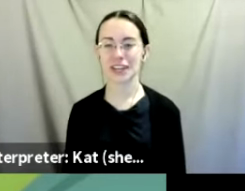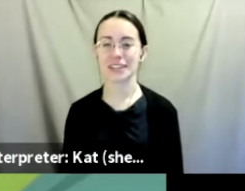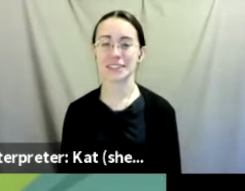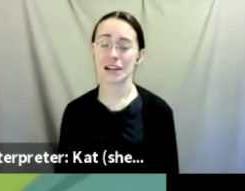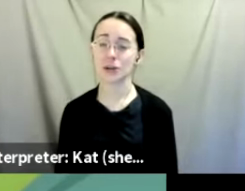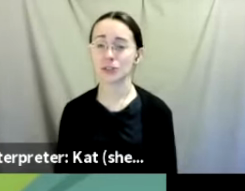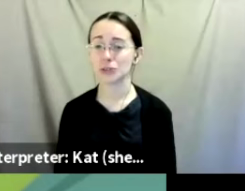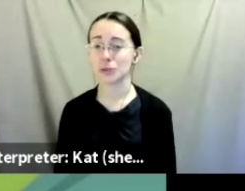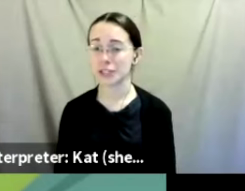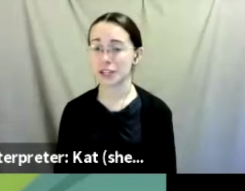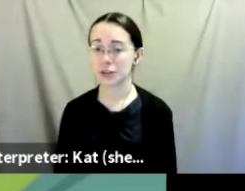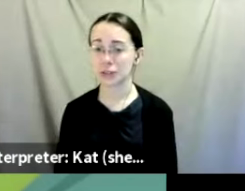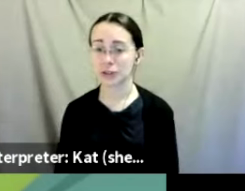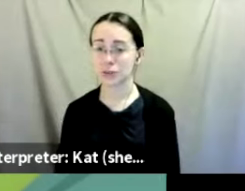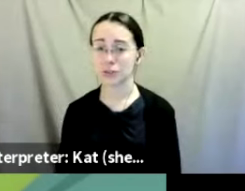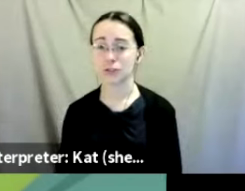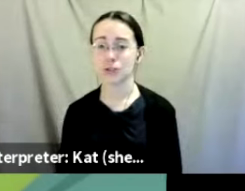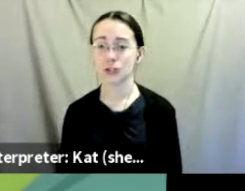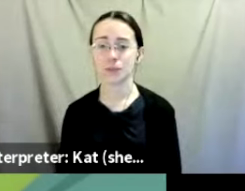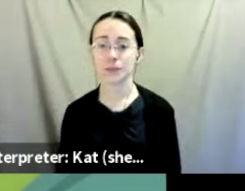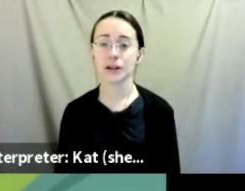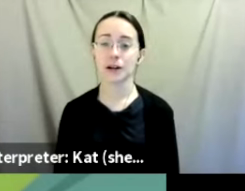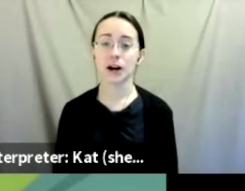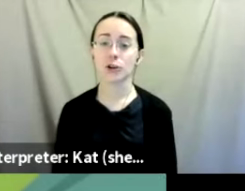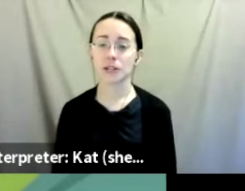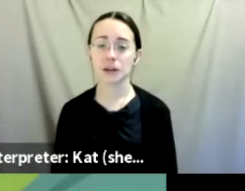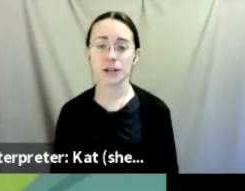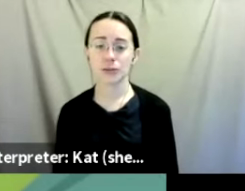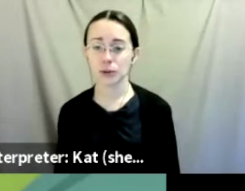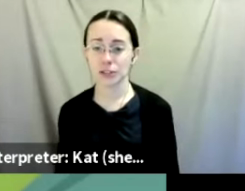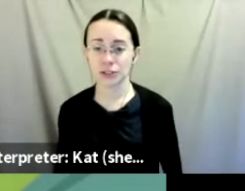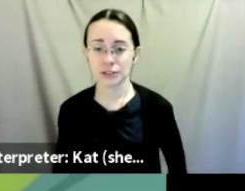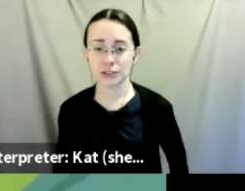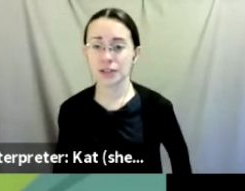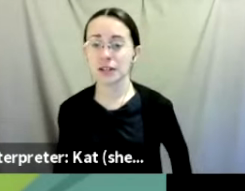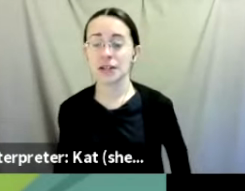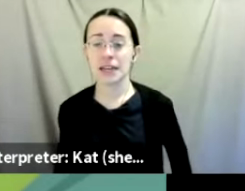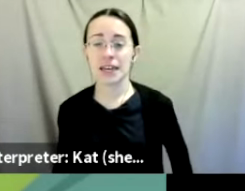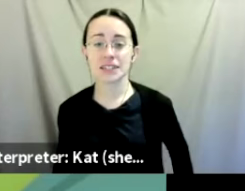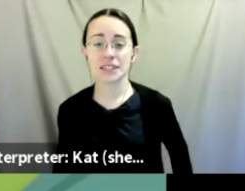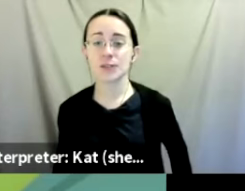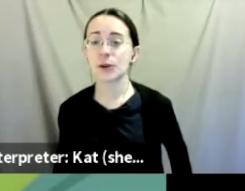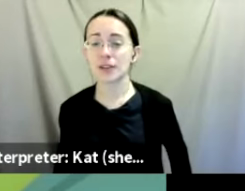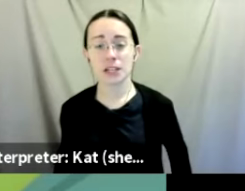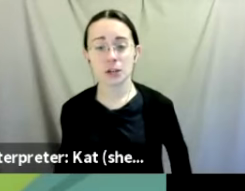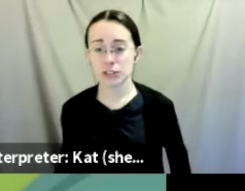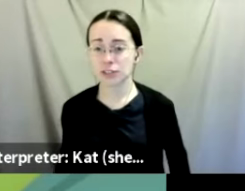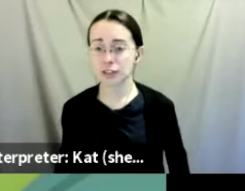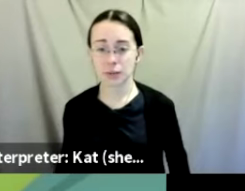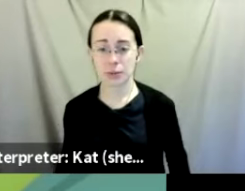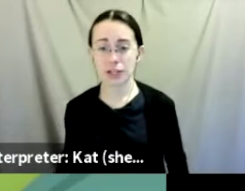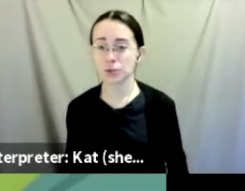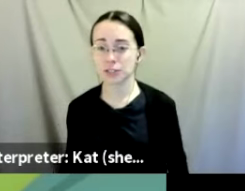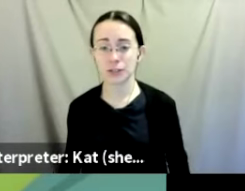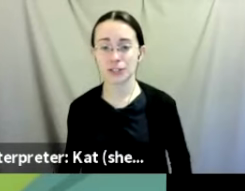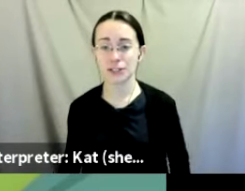research, and I hope to work together with other groups in the future. I'll open it up now for questions. And if you have any questions that